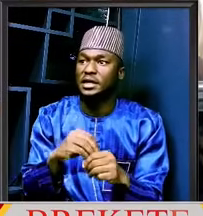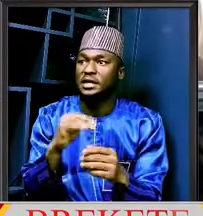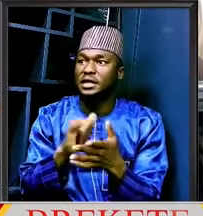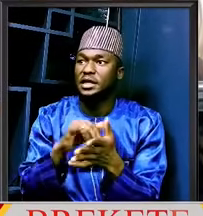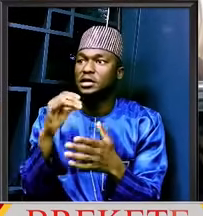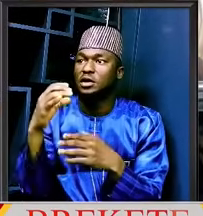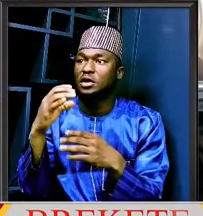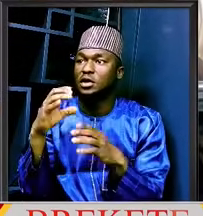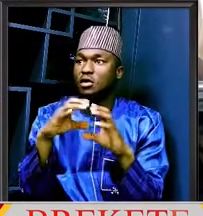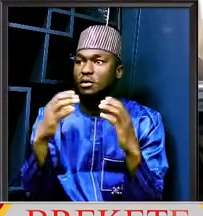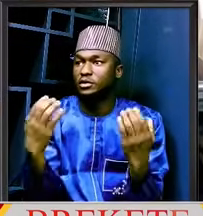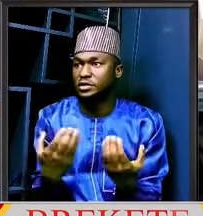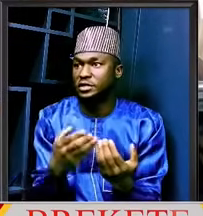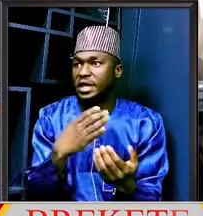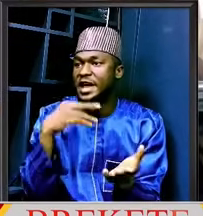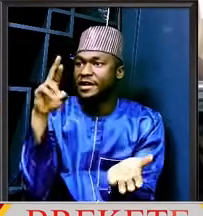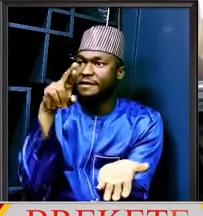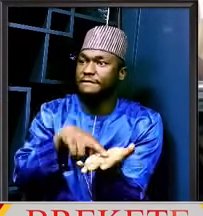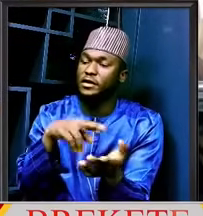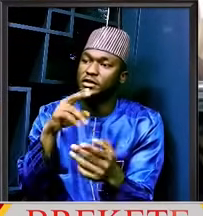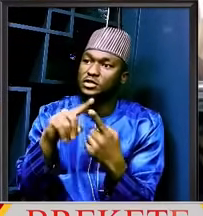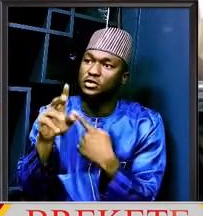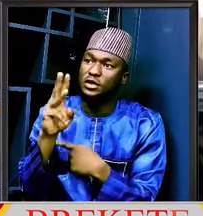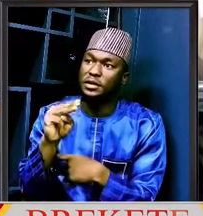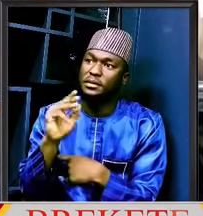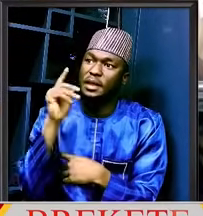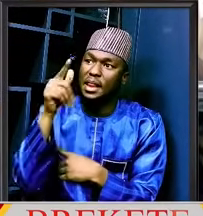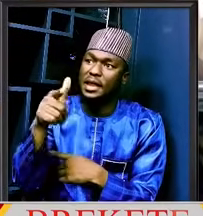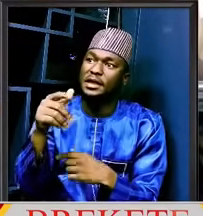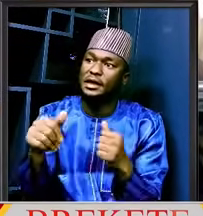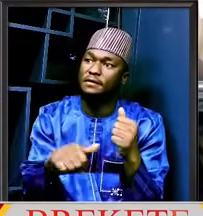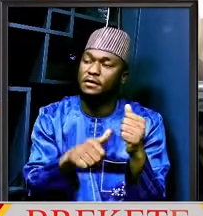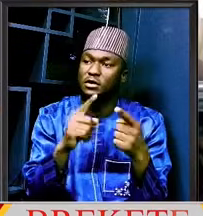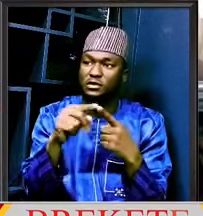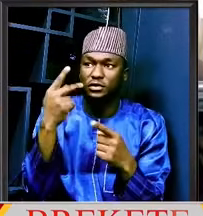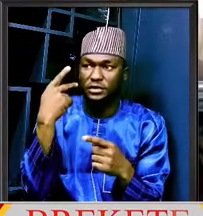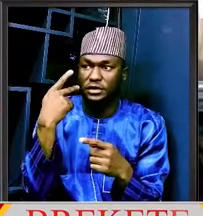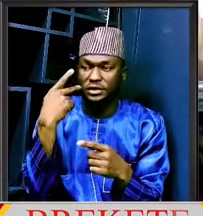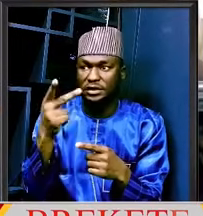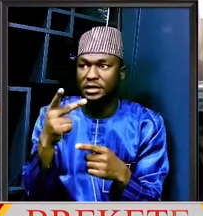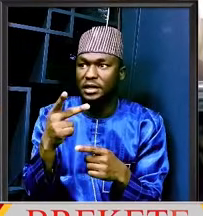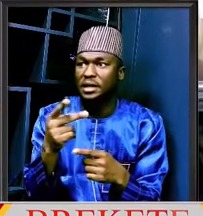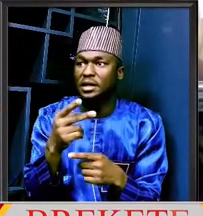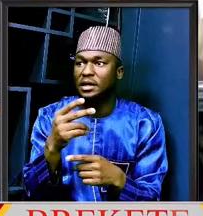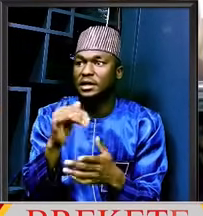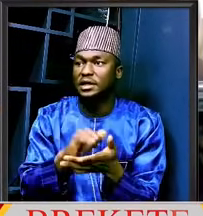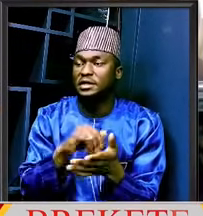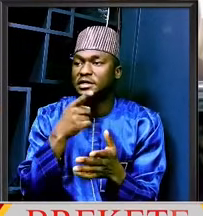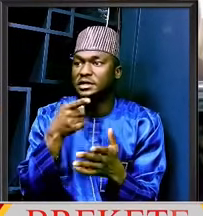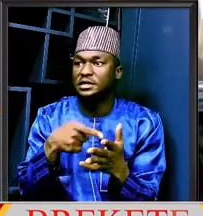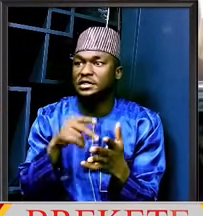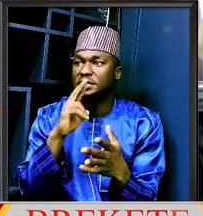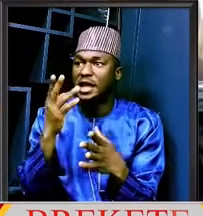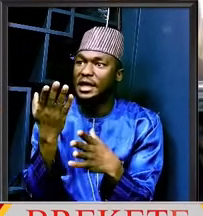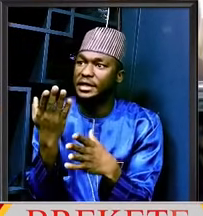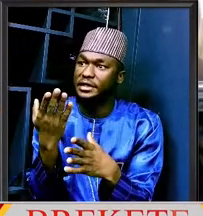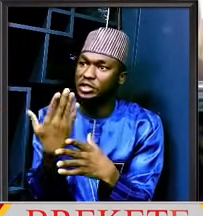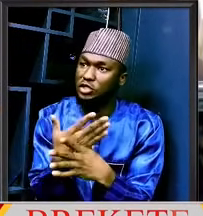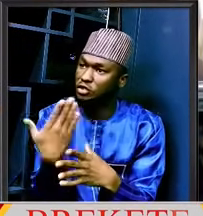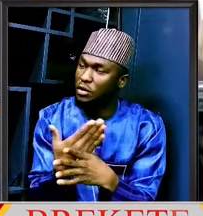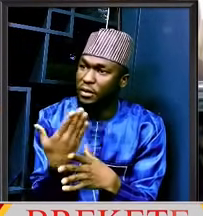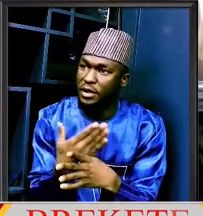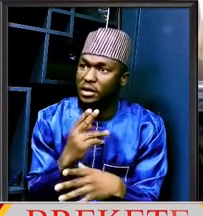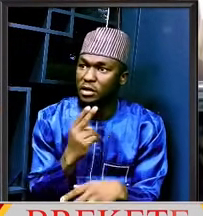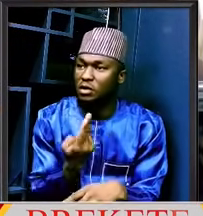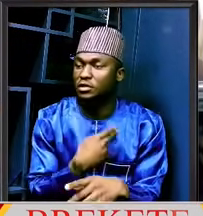in the community, and went and reported to him. The letter followed due process. Okay, this is a disturbance. Goats have been disturbing us